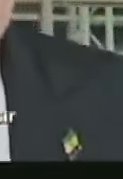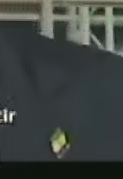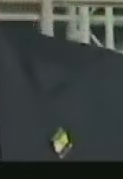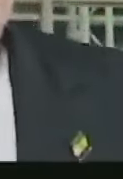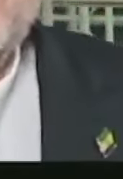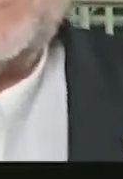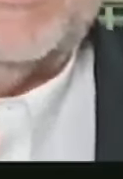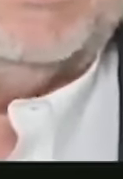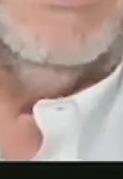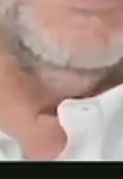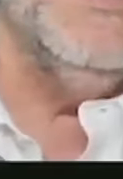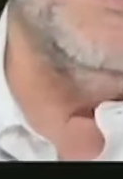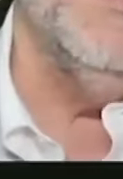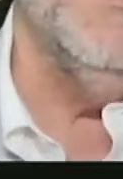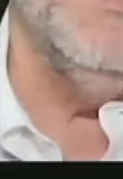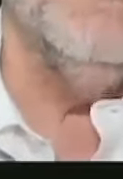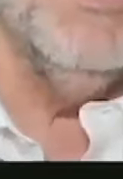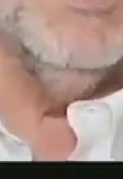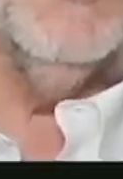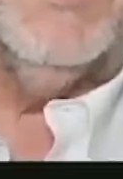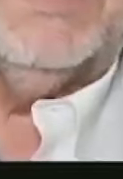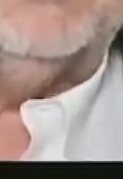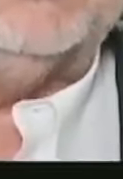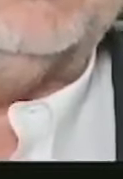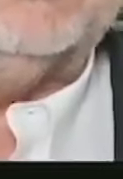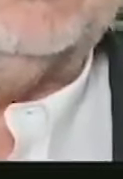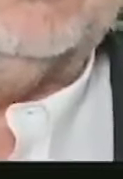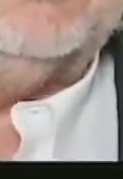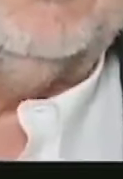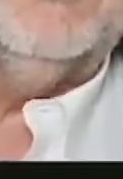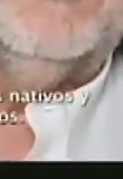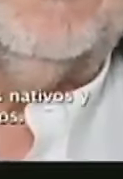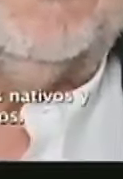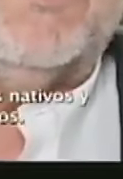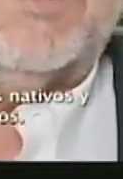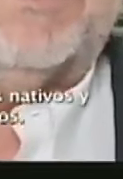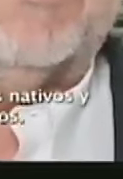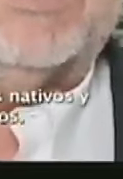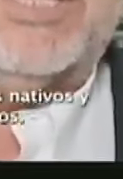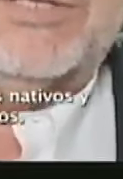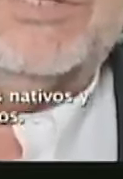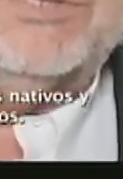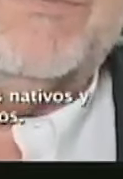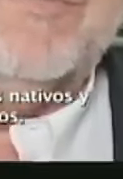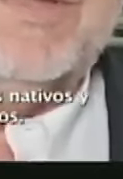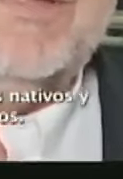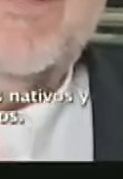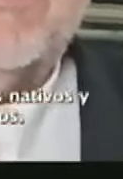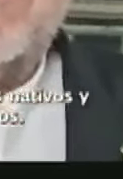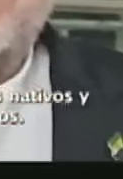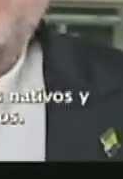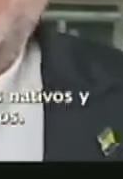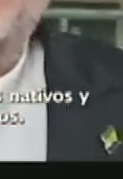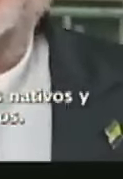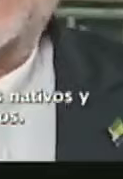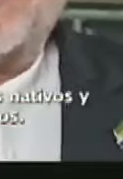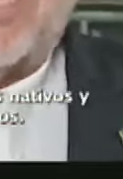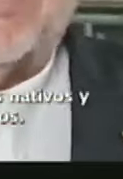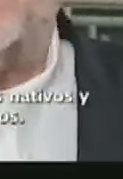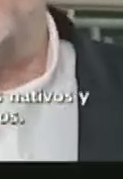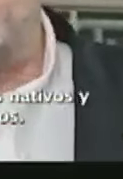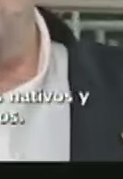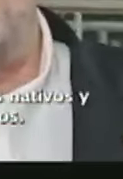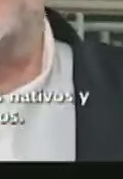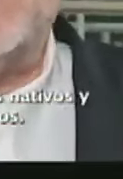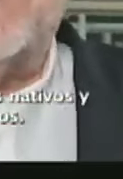is the basis, among other things, for reparations for native